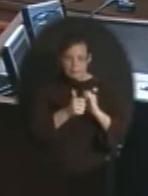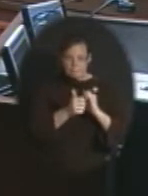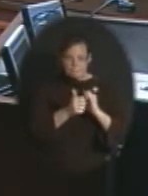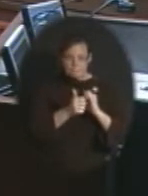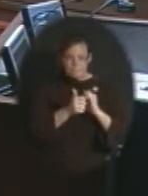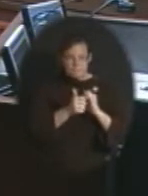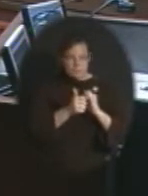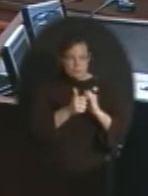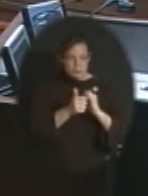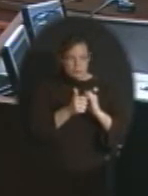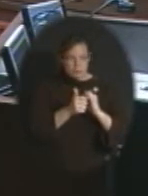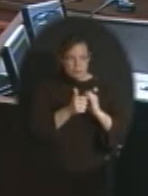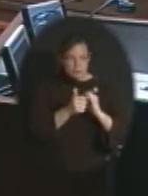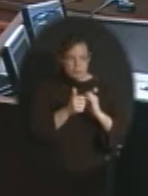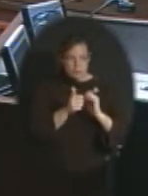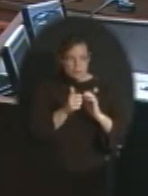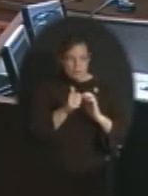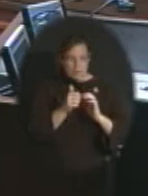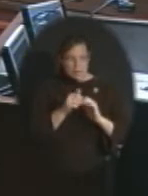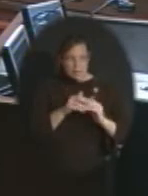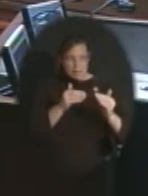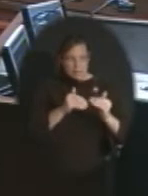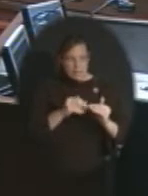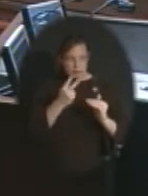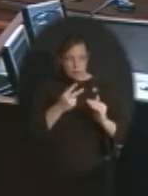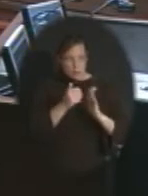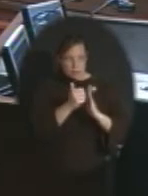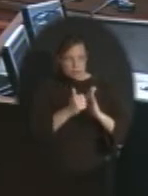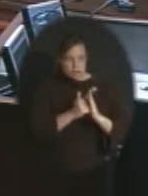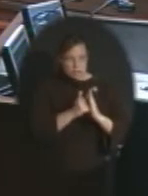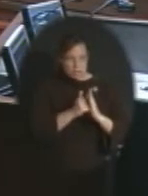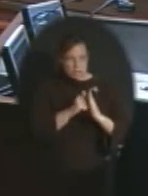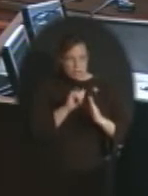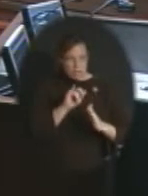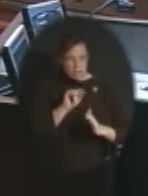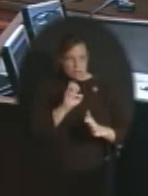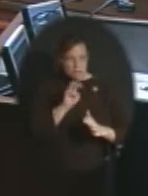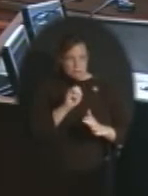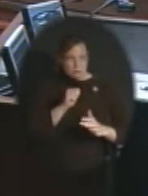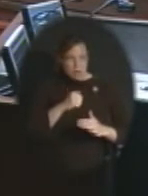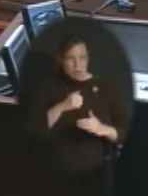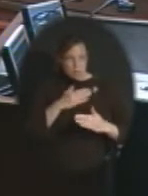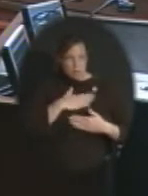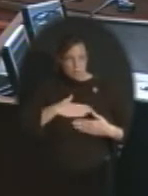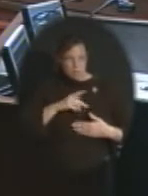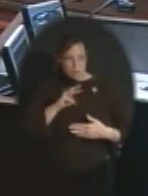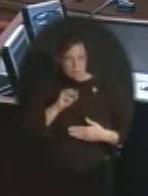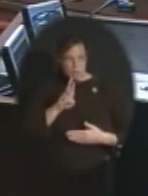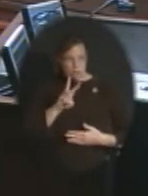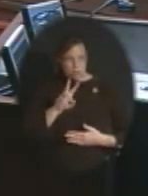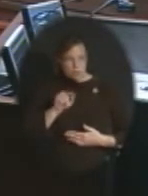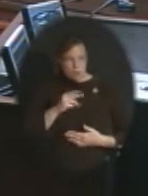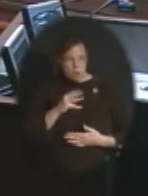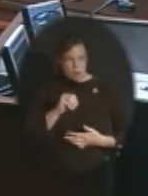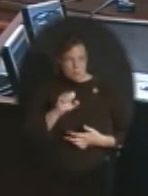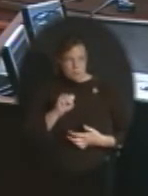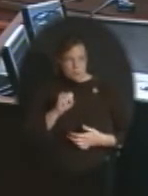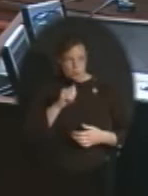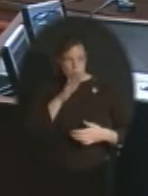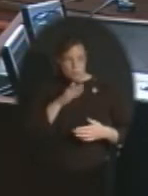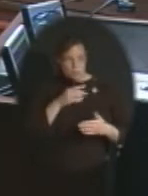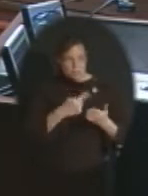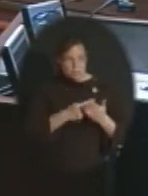as the next two agenda items, I'd appreciate it if Mr. Thomason could address that for all of the board members as far